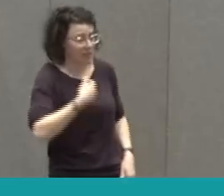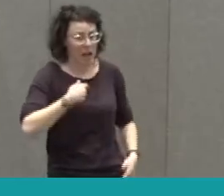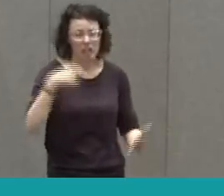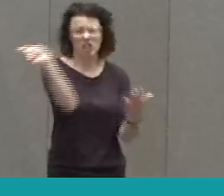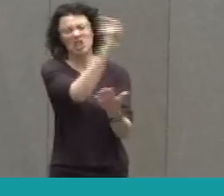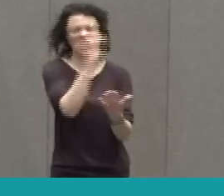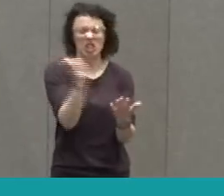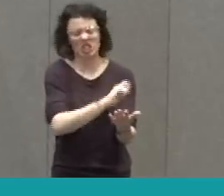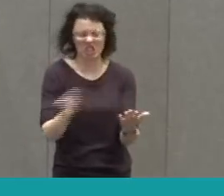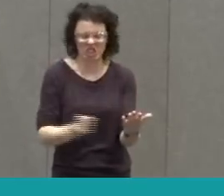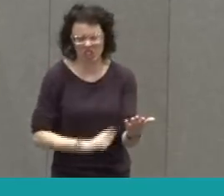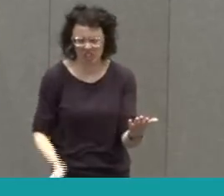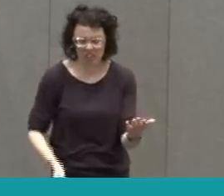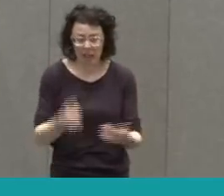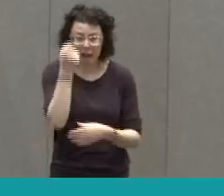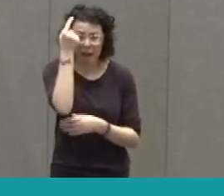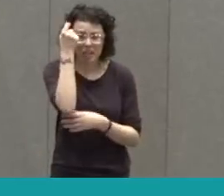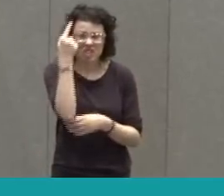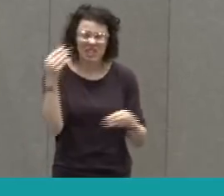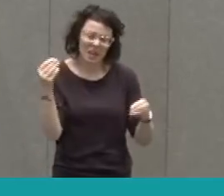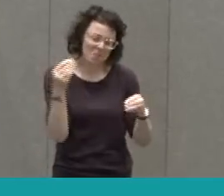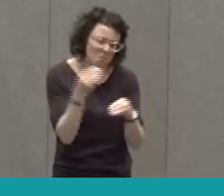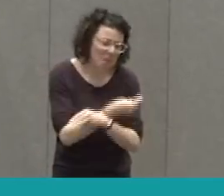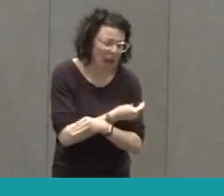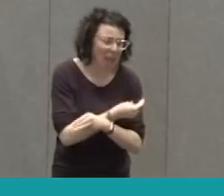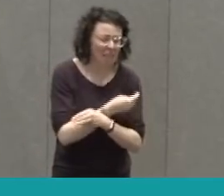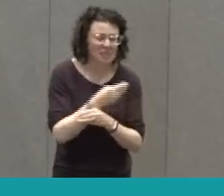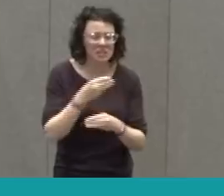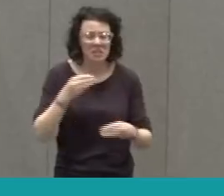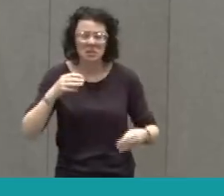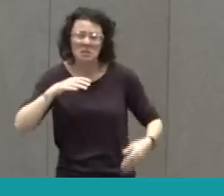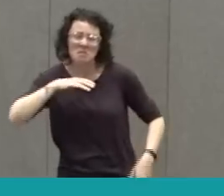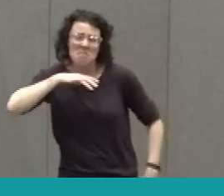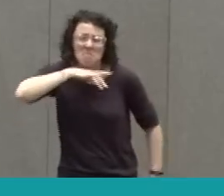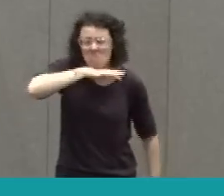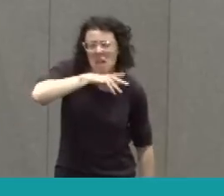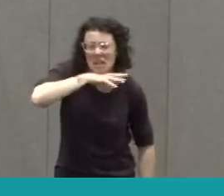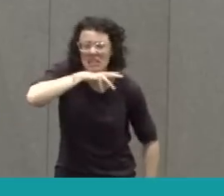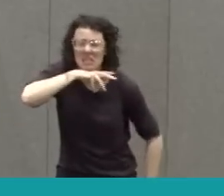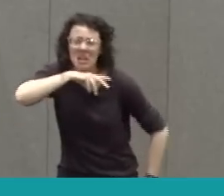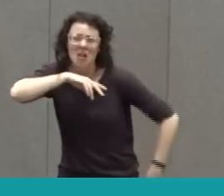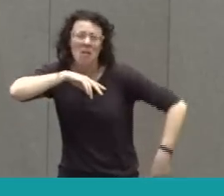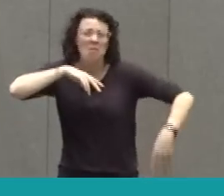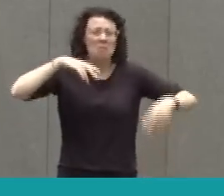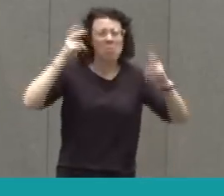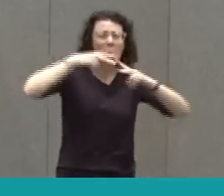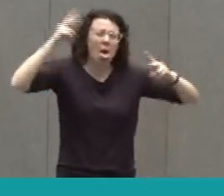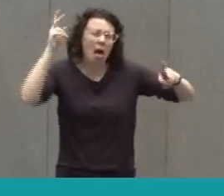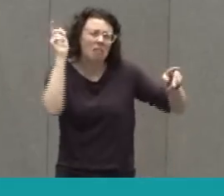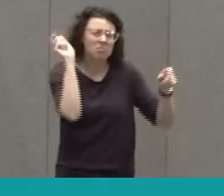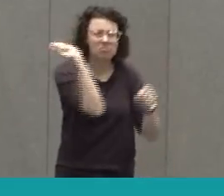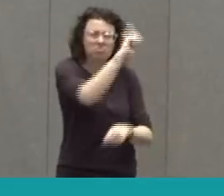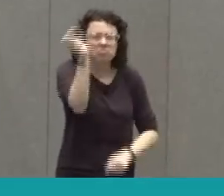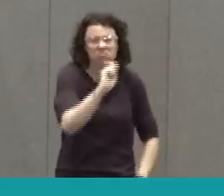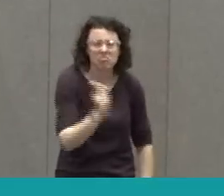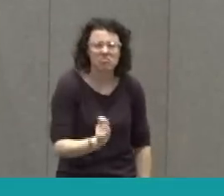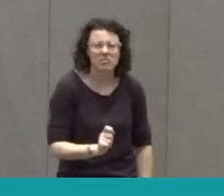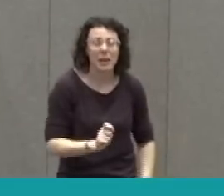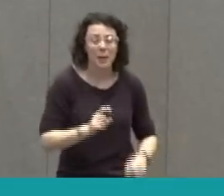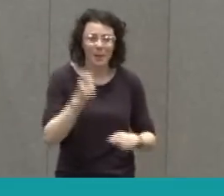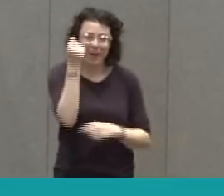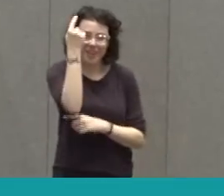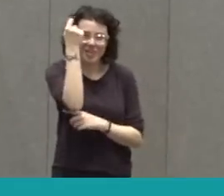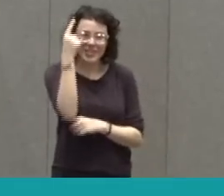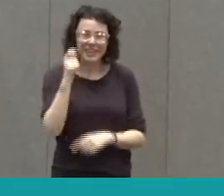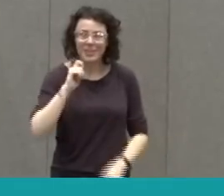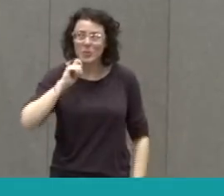is. It's messy, it's dirty, but it's so cool. And that's what I want you guys to be thinking, is just try it